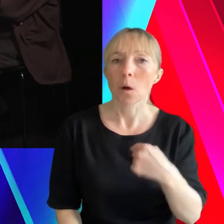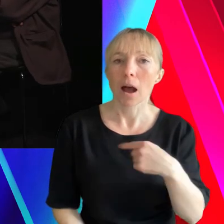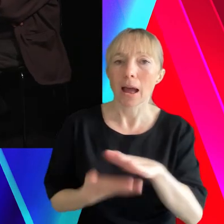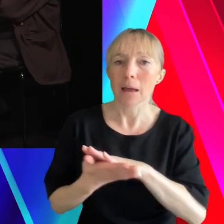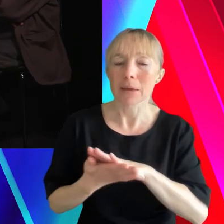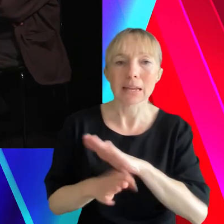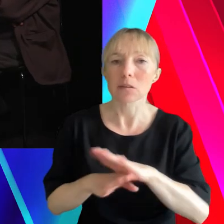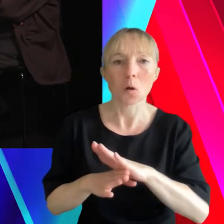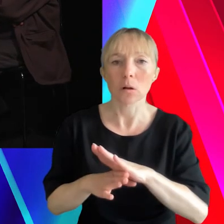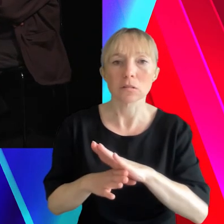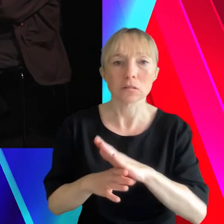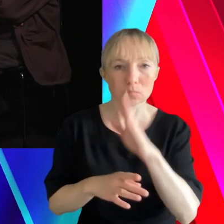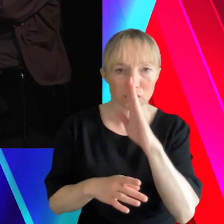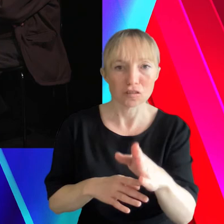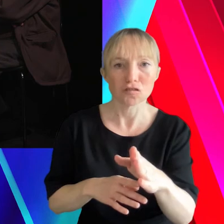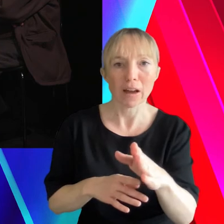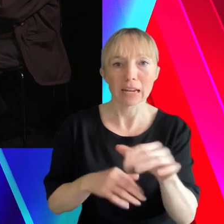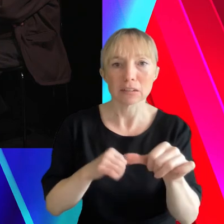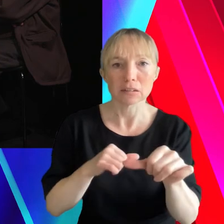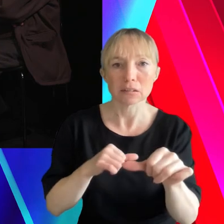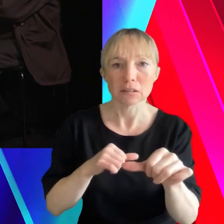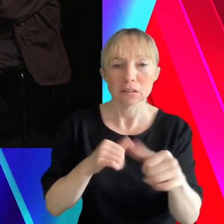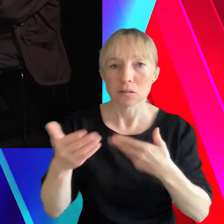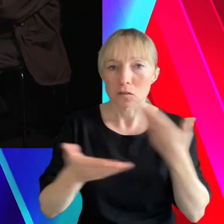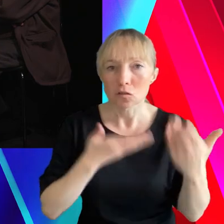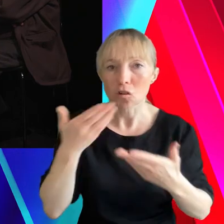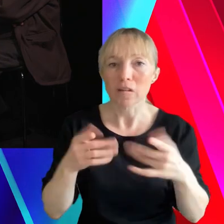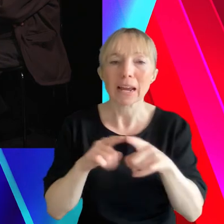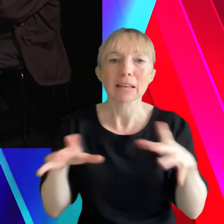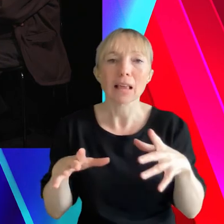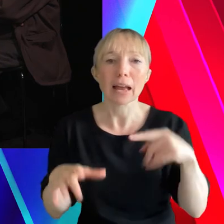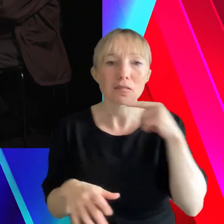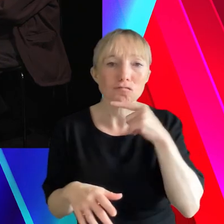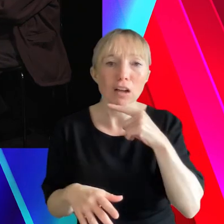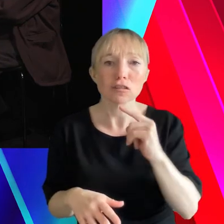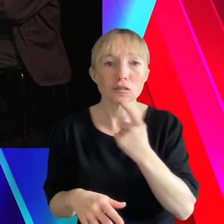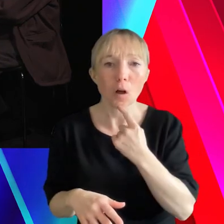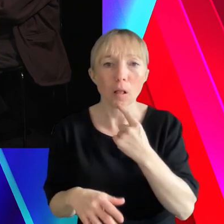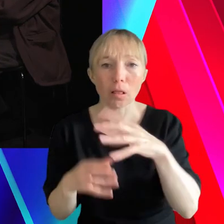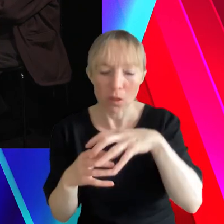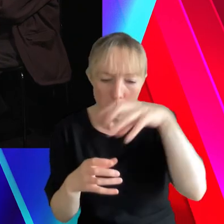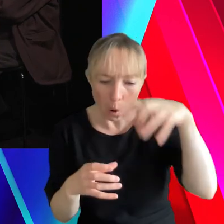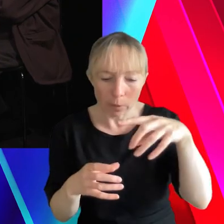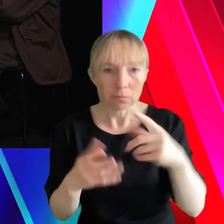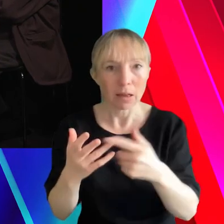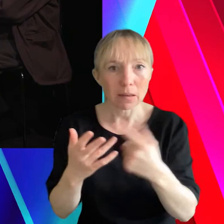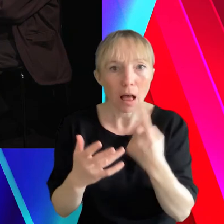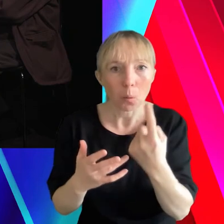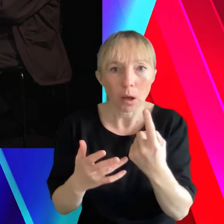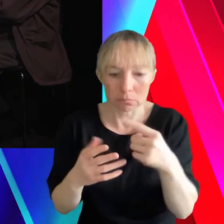it's not a linear narrative. It's a kind of Russian doll that you open and there is another doll. Yes. But that's, in a way, that's true of